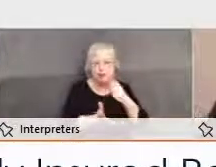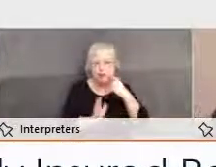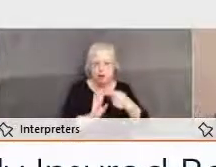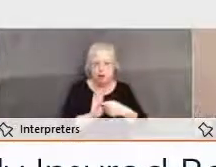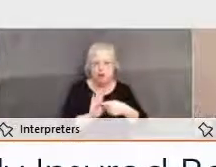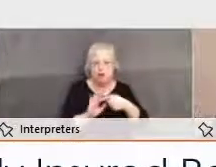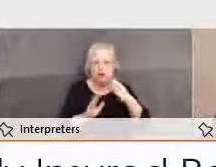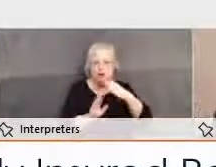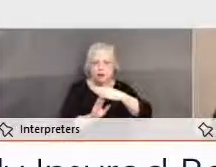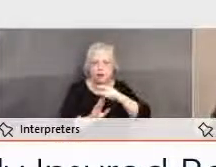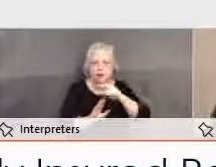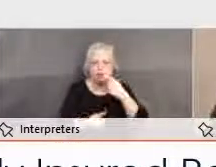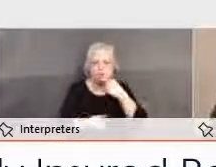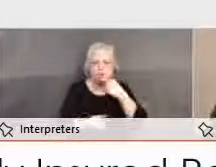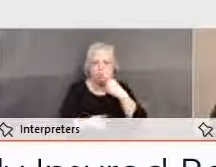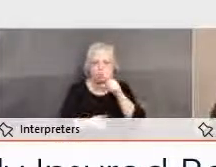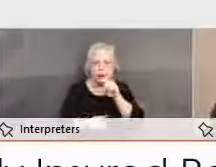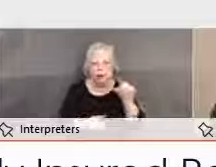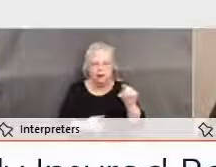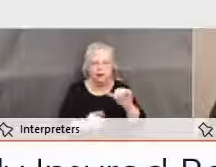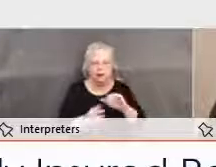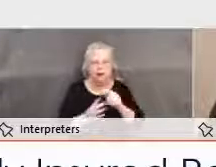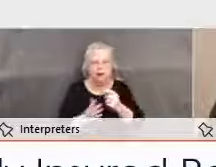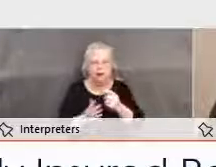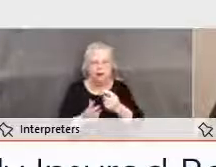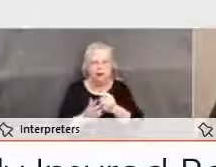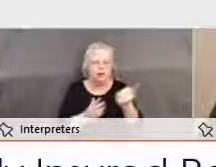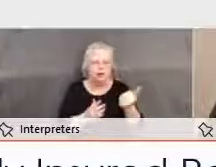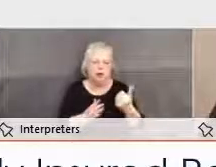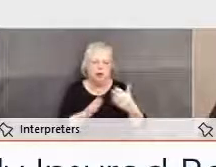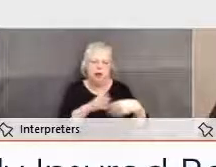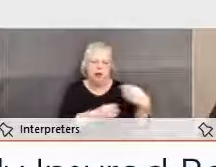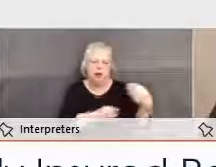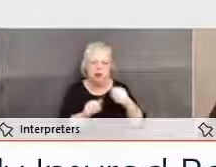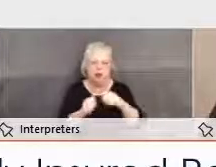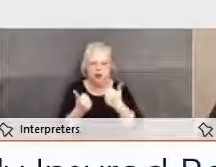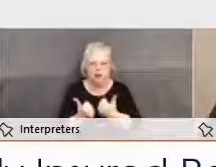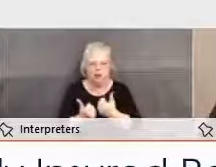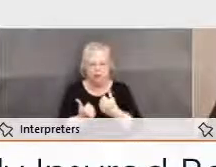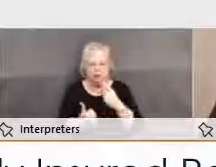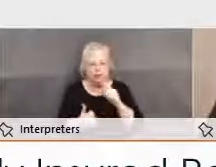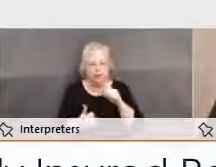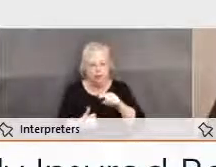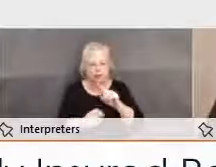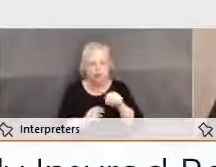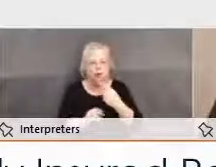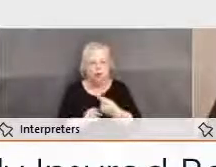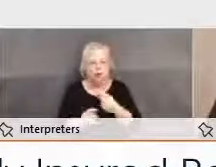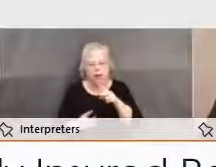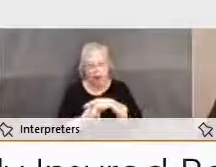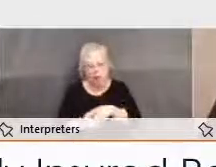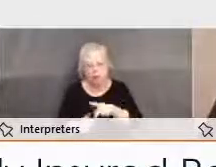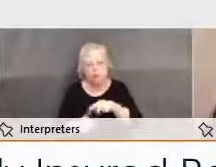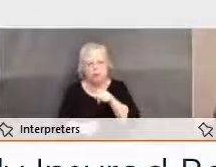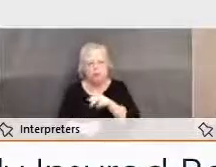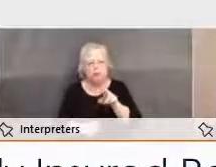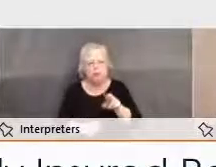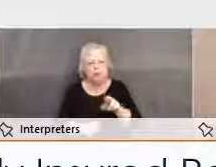this excludes the outside agencies. So this is just applicable to the City of Little Rock employees,